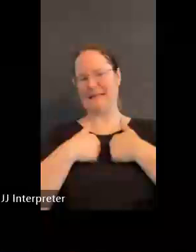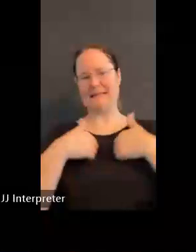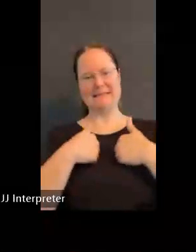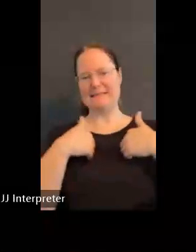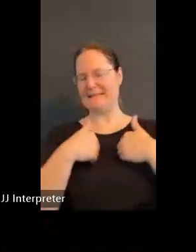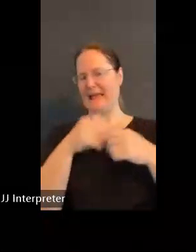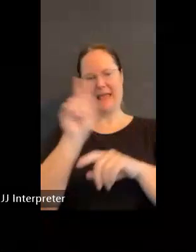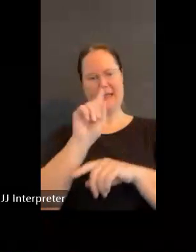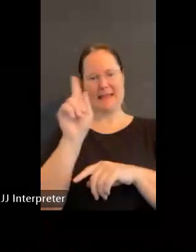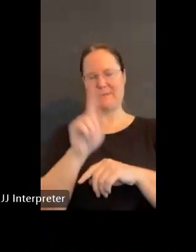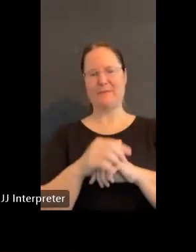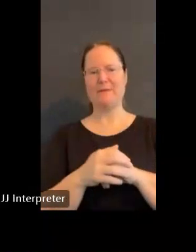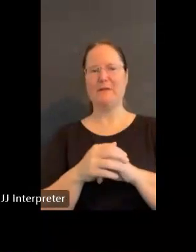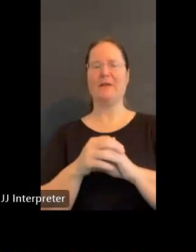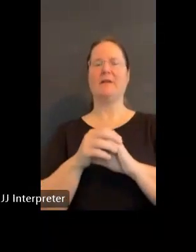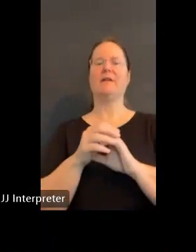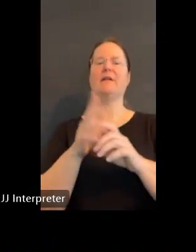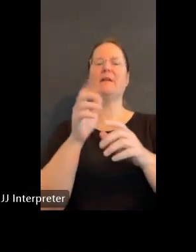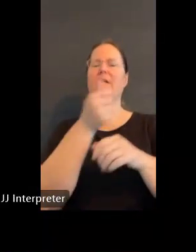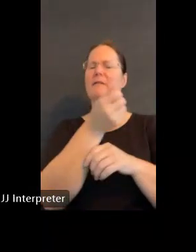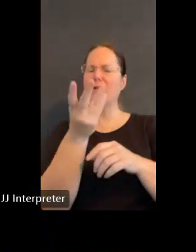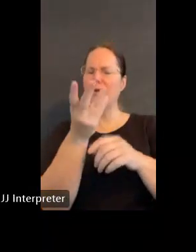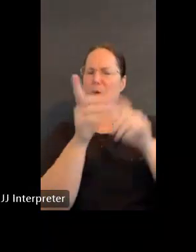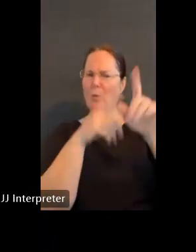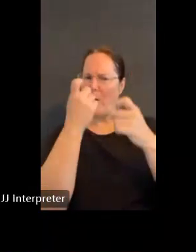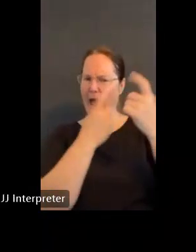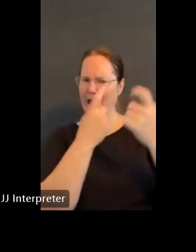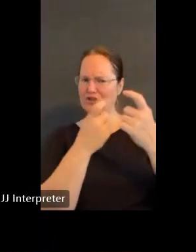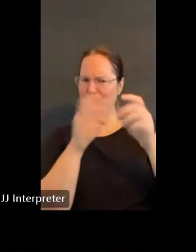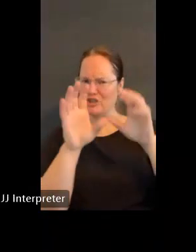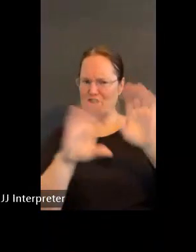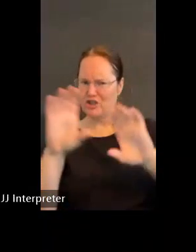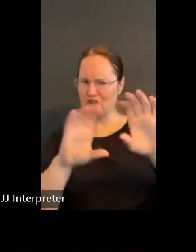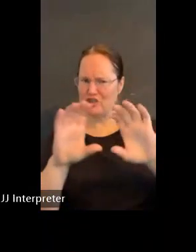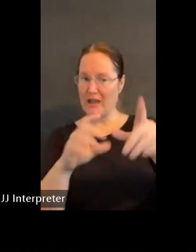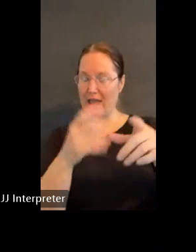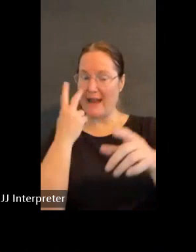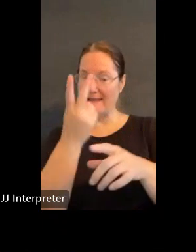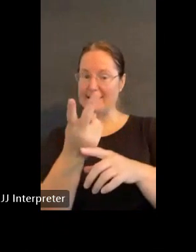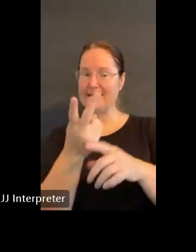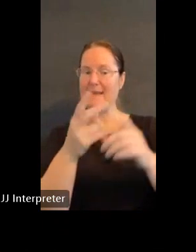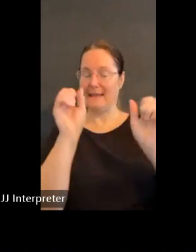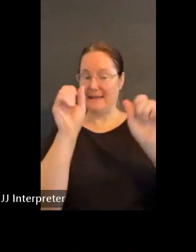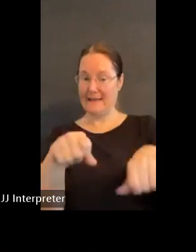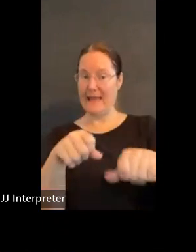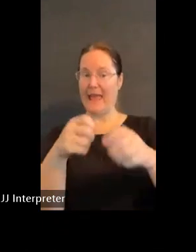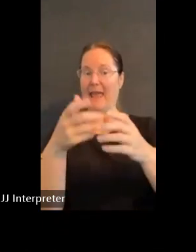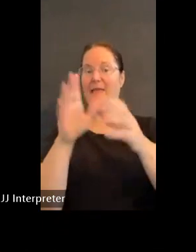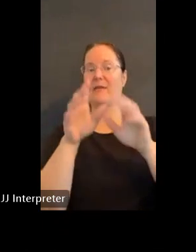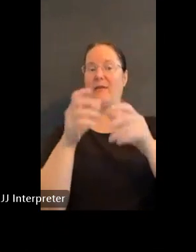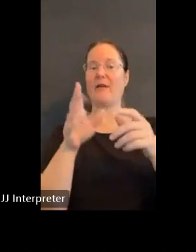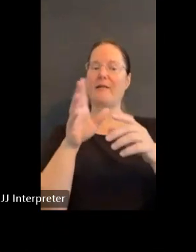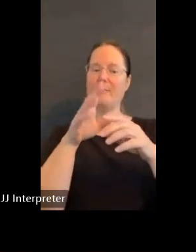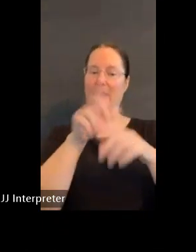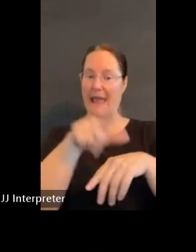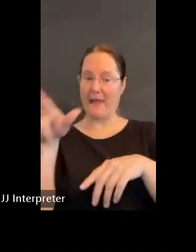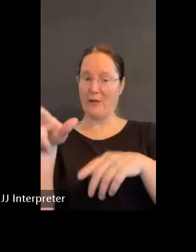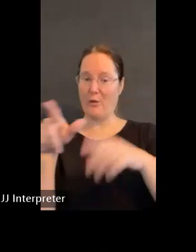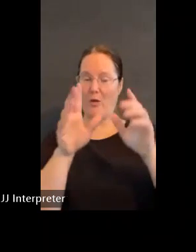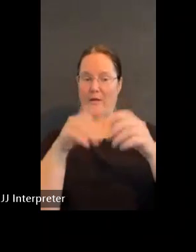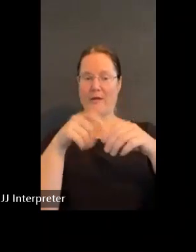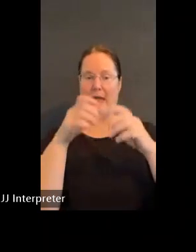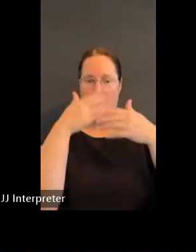All right, I see a couple questions in the chat here. So can a housing provider require vaccinations, such as the